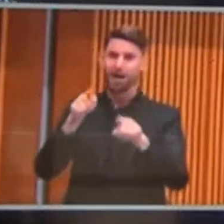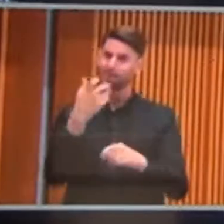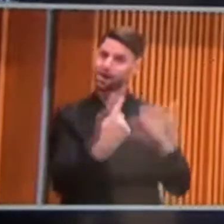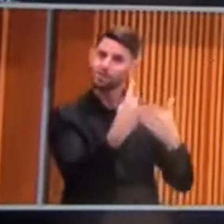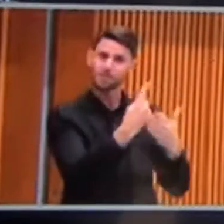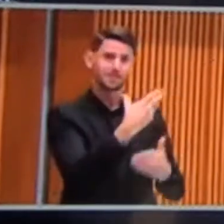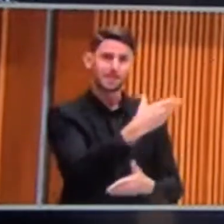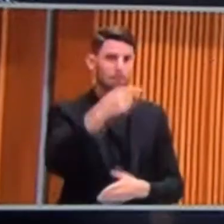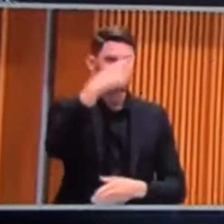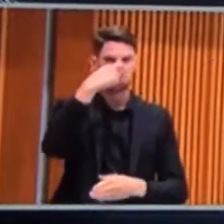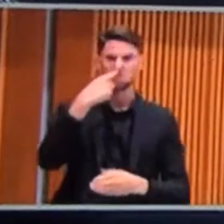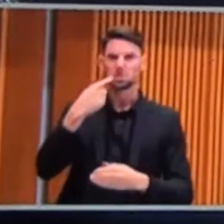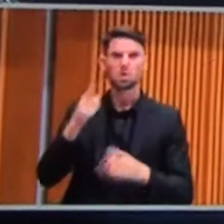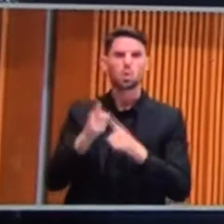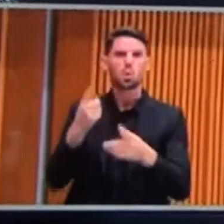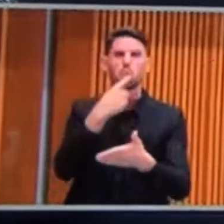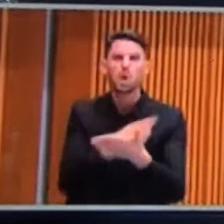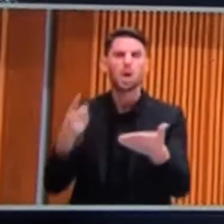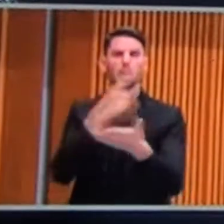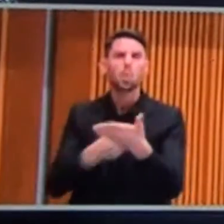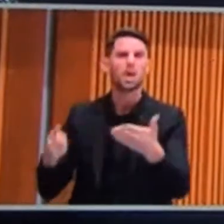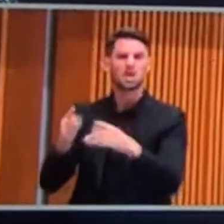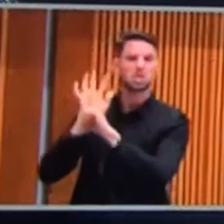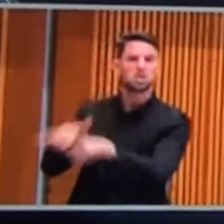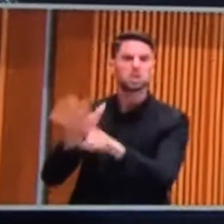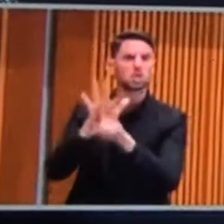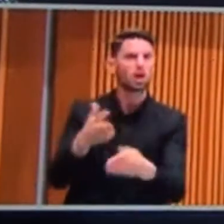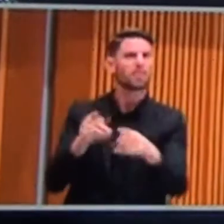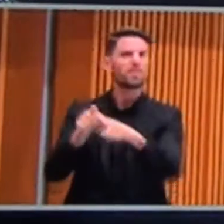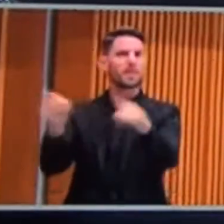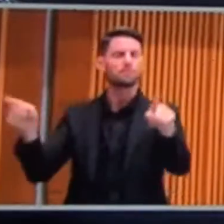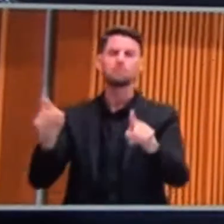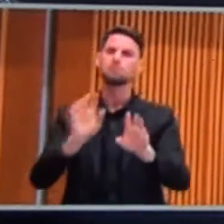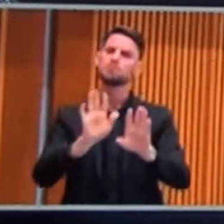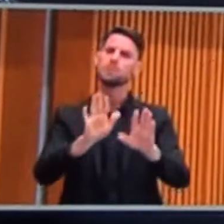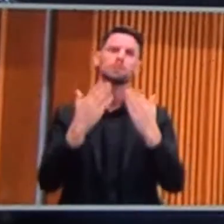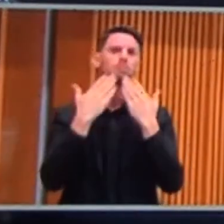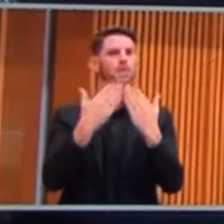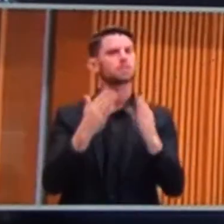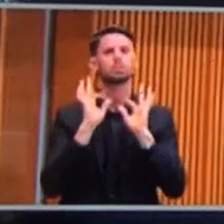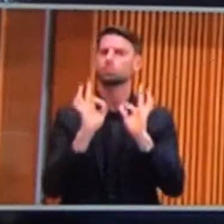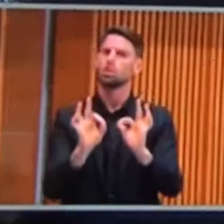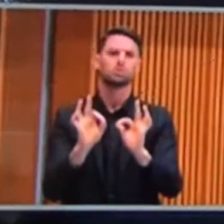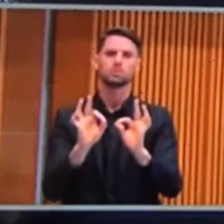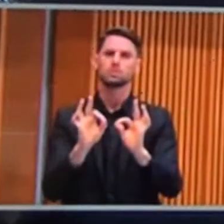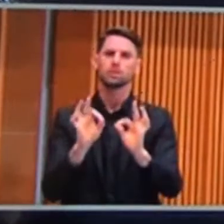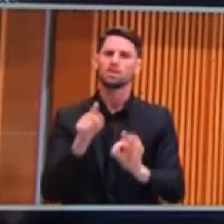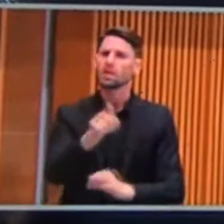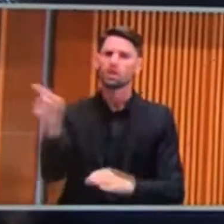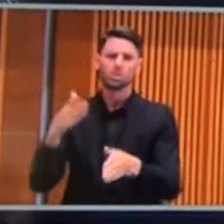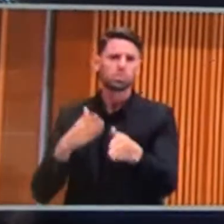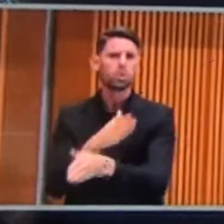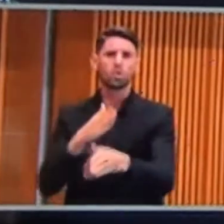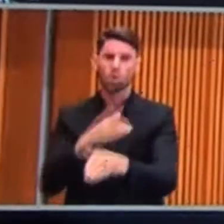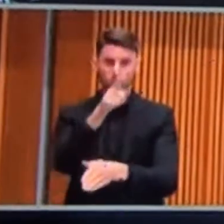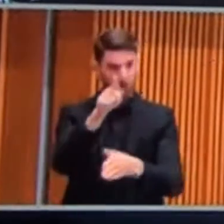or intimidated them in any way to say, this is not on, it will not stand, it is a crime,